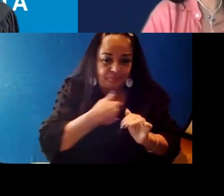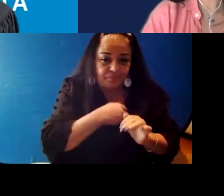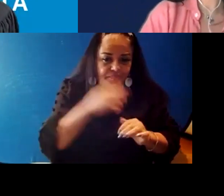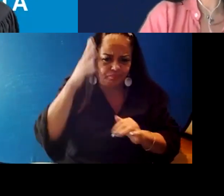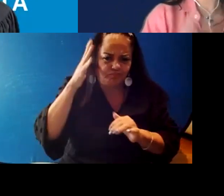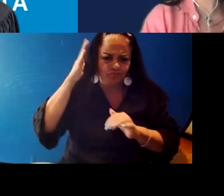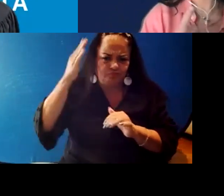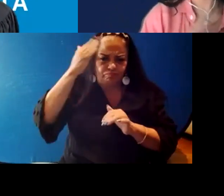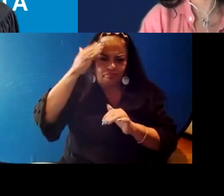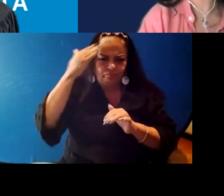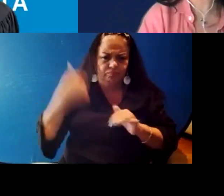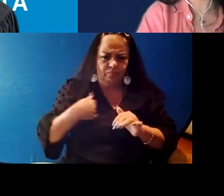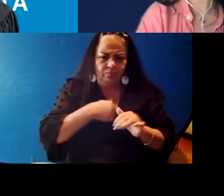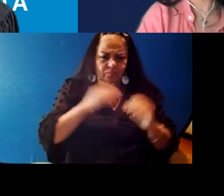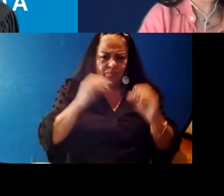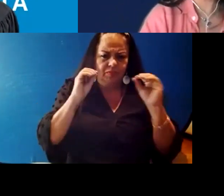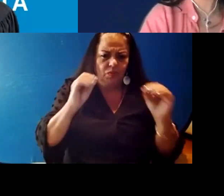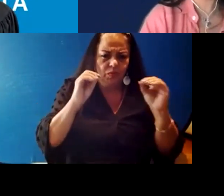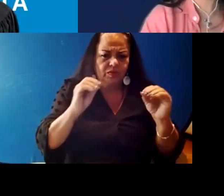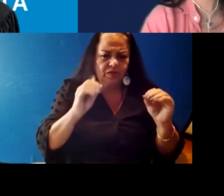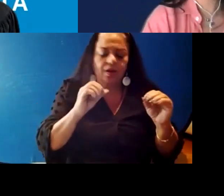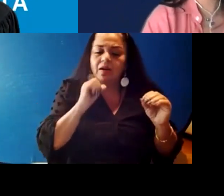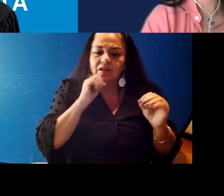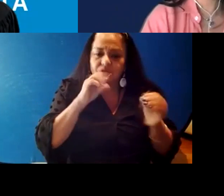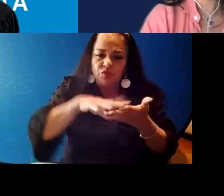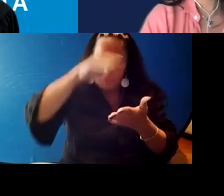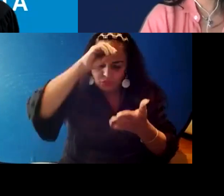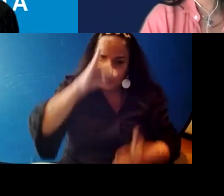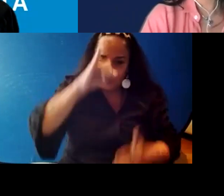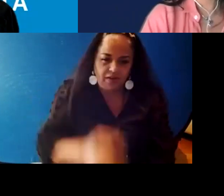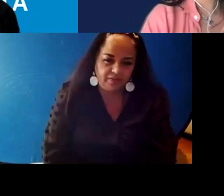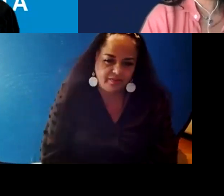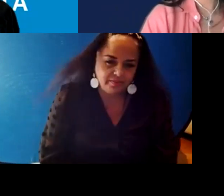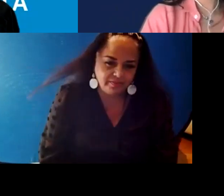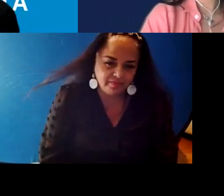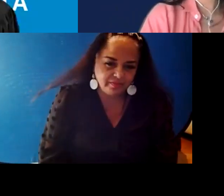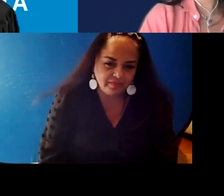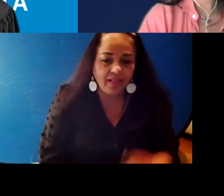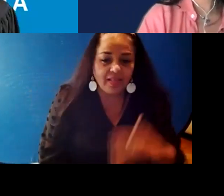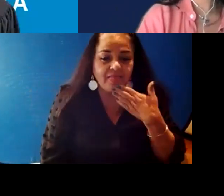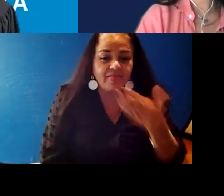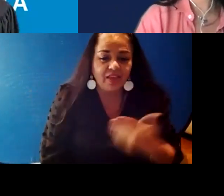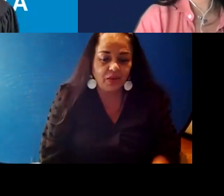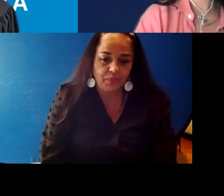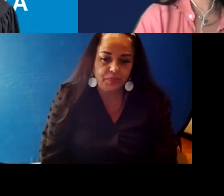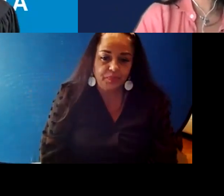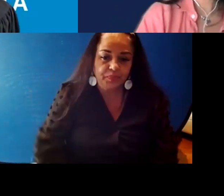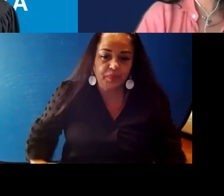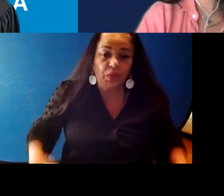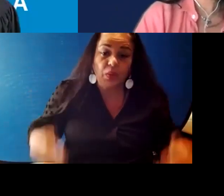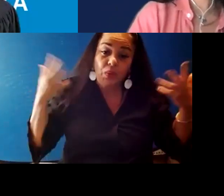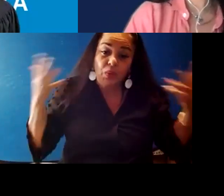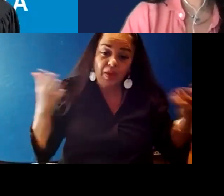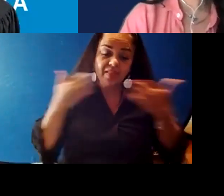were taught to unlearn it, right? Oh, thank you. Thank you. Well, thank you